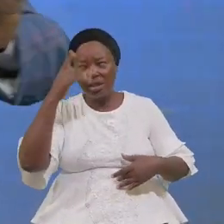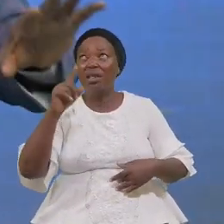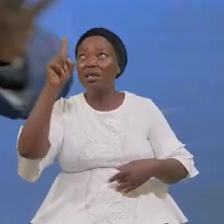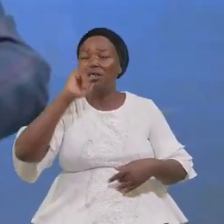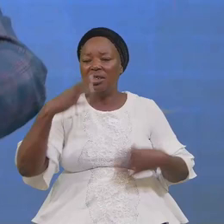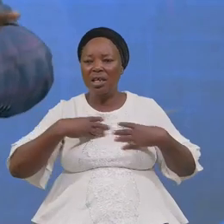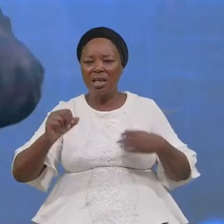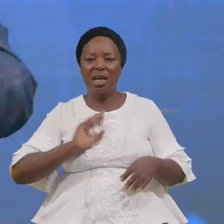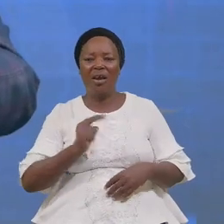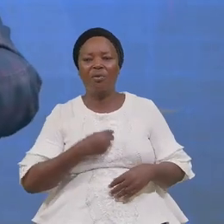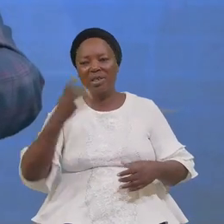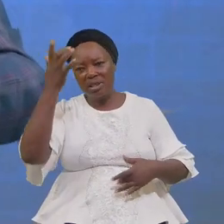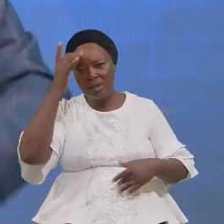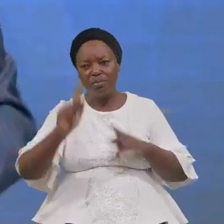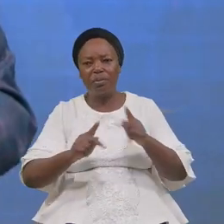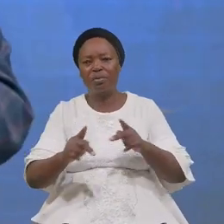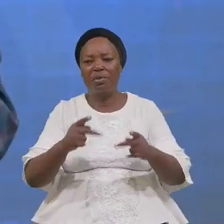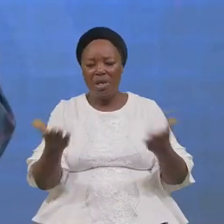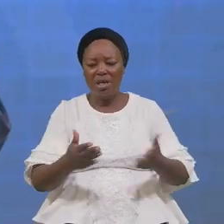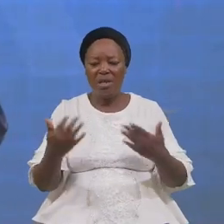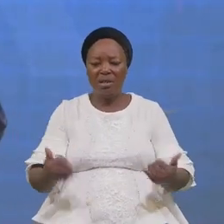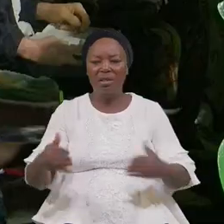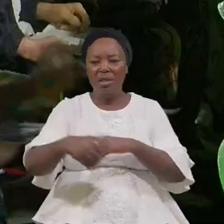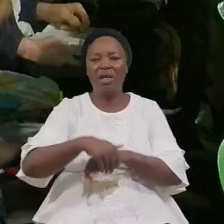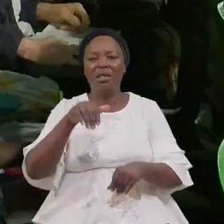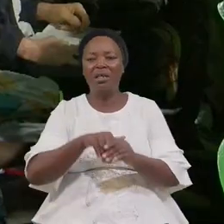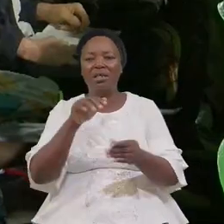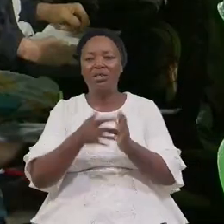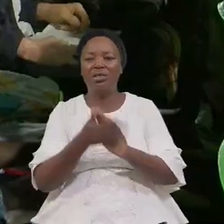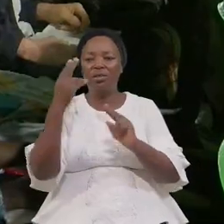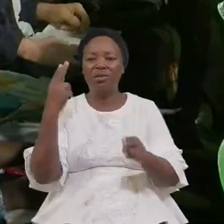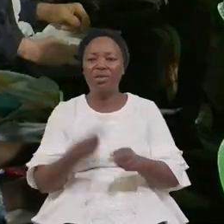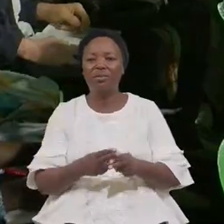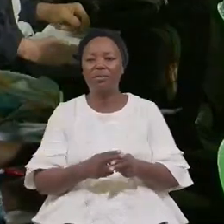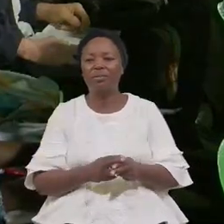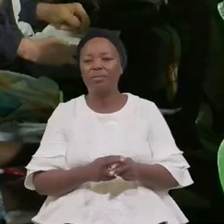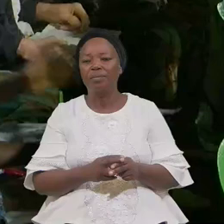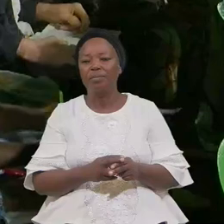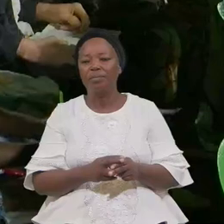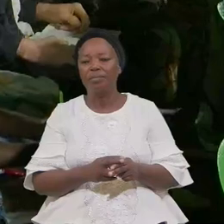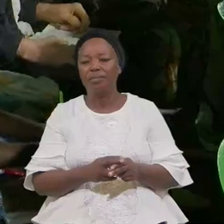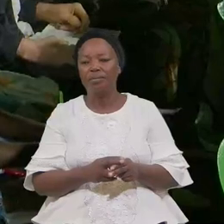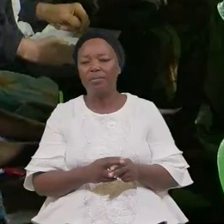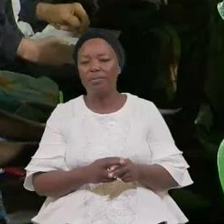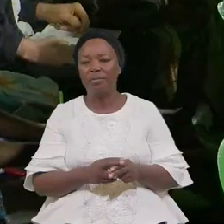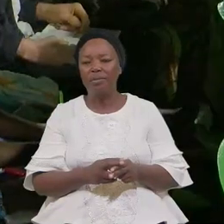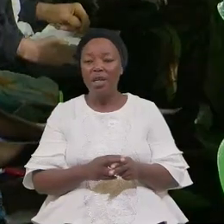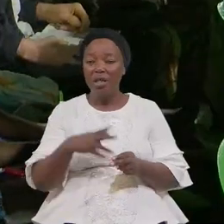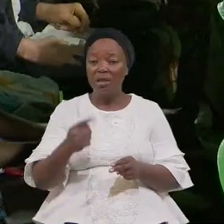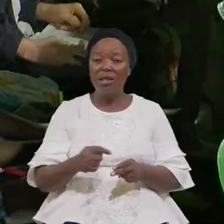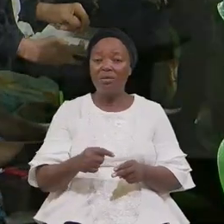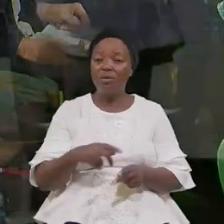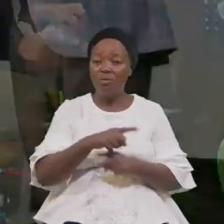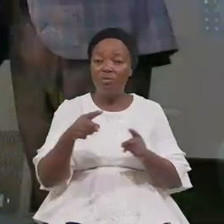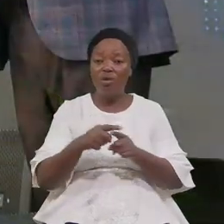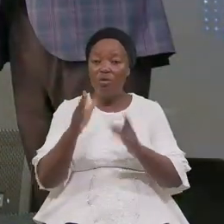our sick people here tonight in Jesus' name. The mention of his name